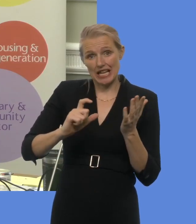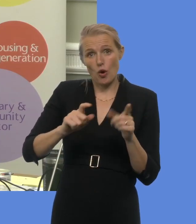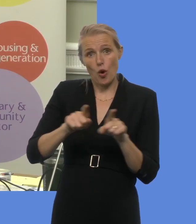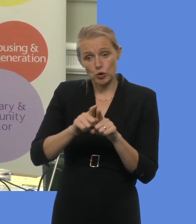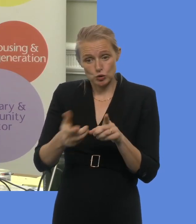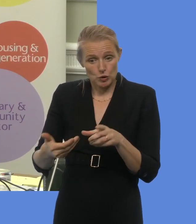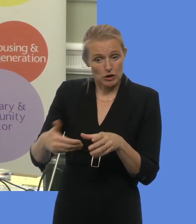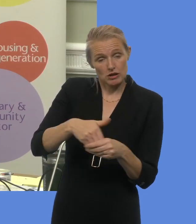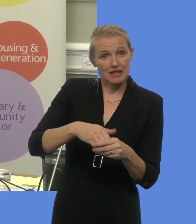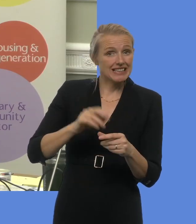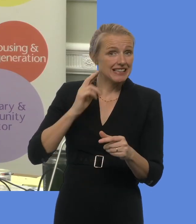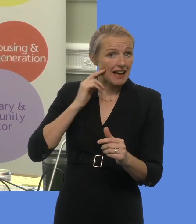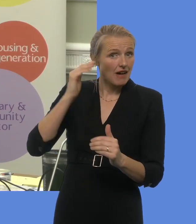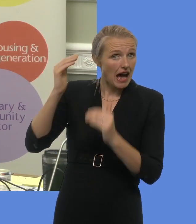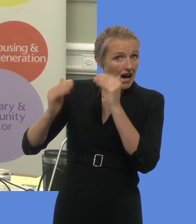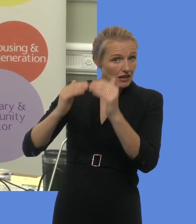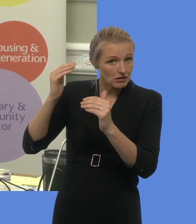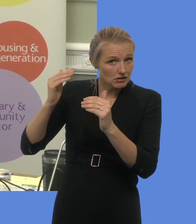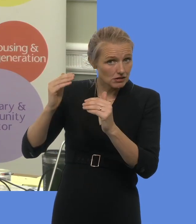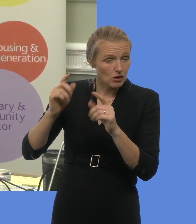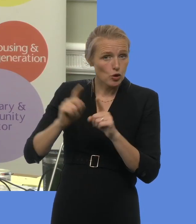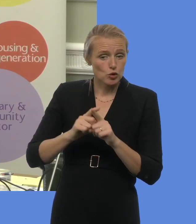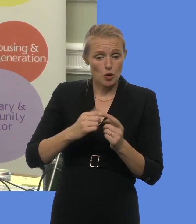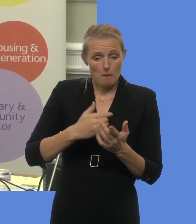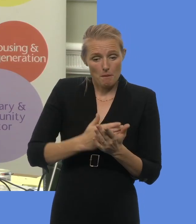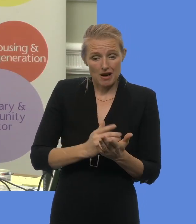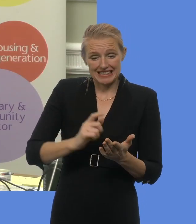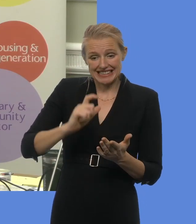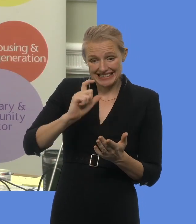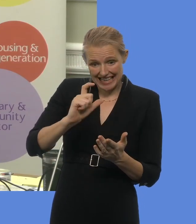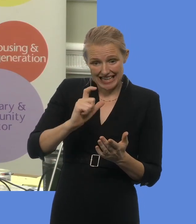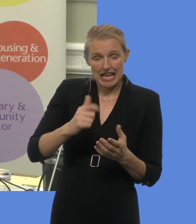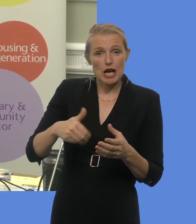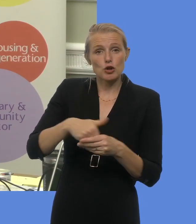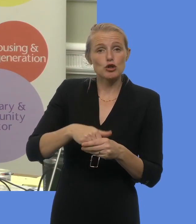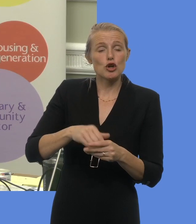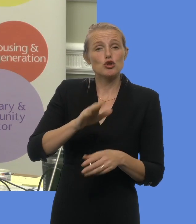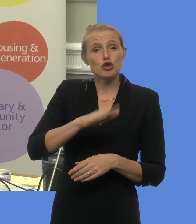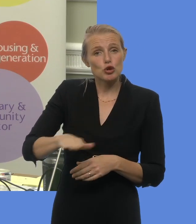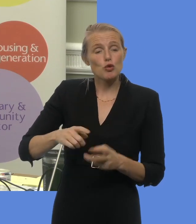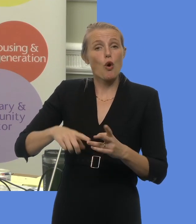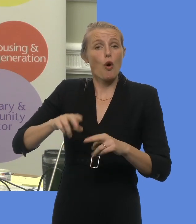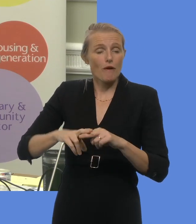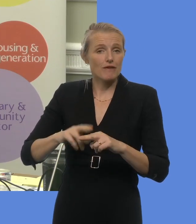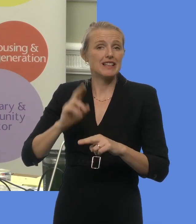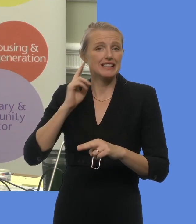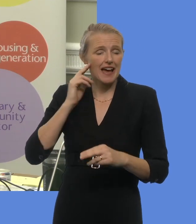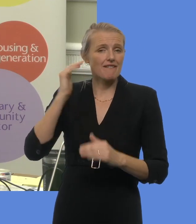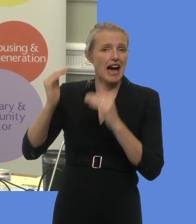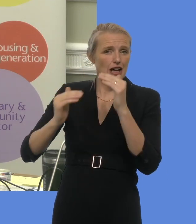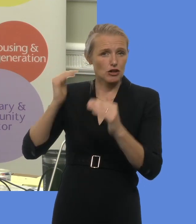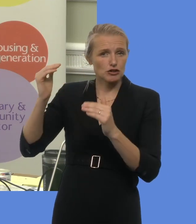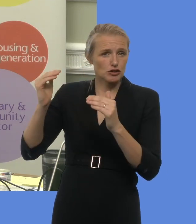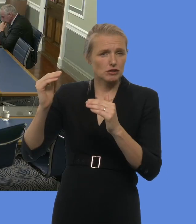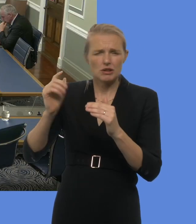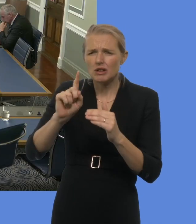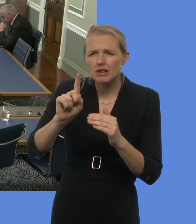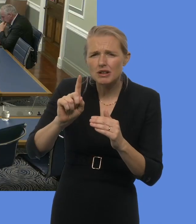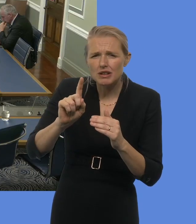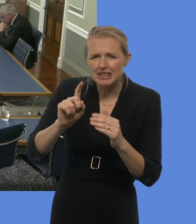adults, and then for part C to include children of deaf adults as well.